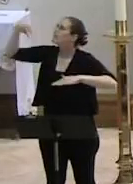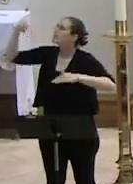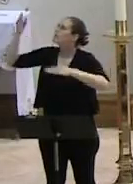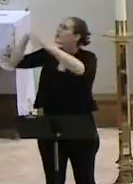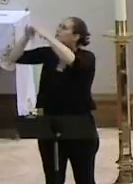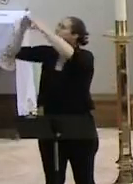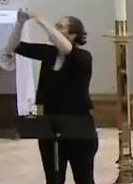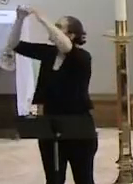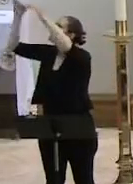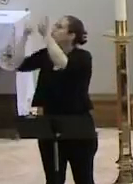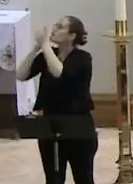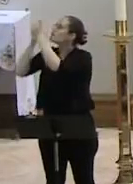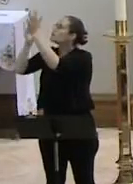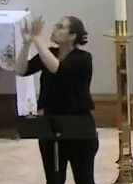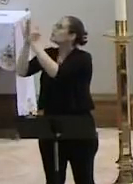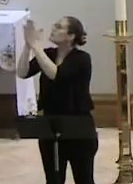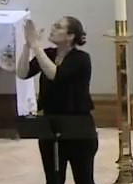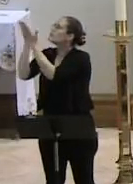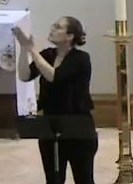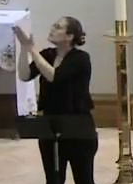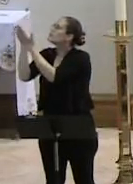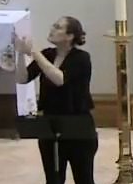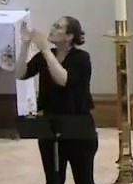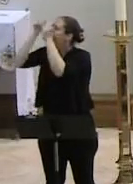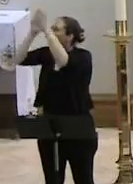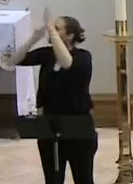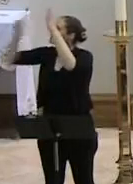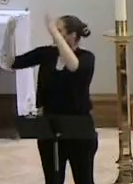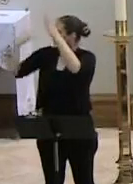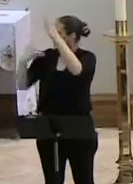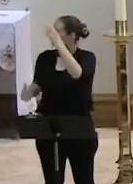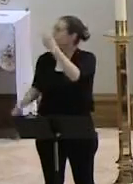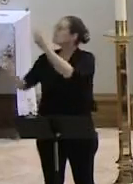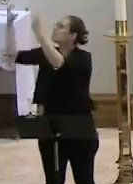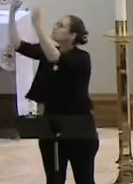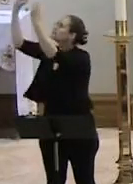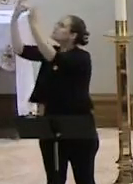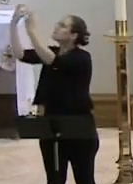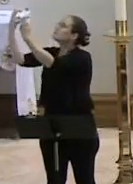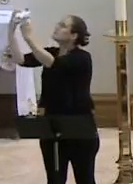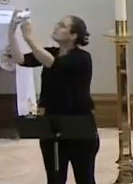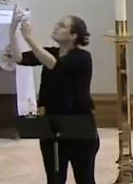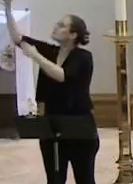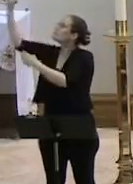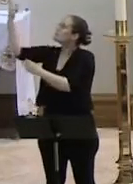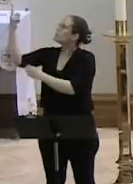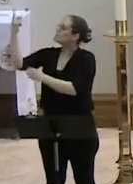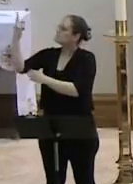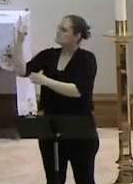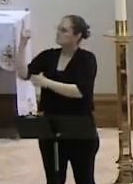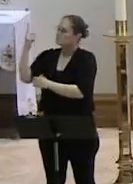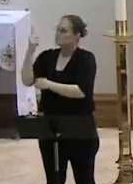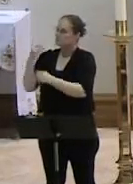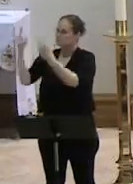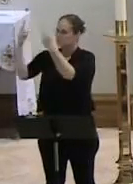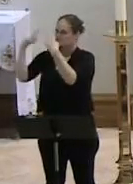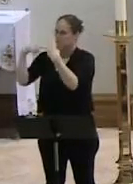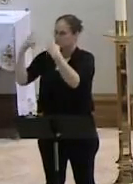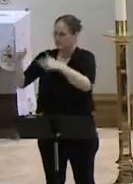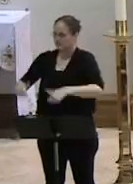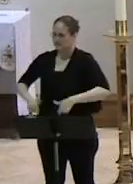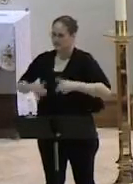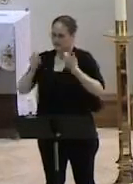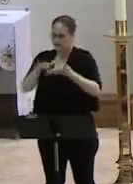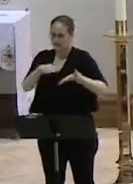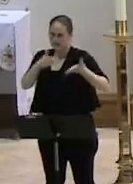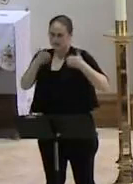Scriptures. He ascended into heaven and seated at the right hand of the Father. He will come again in glory to judge the living and the